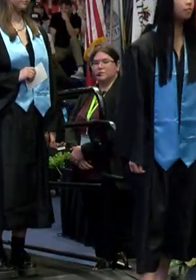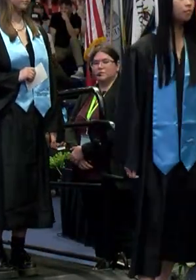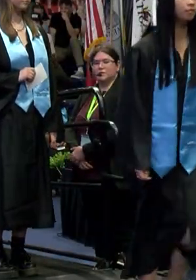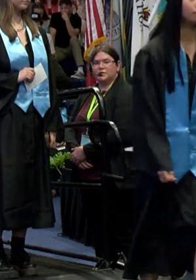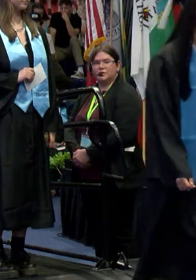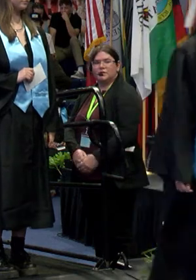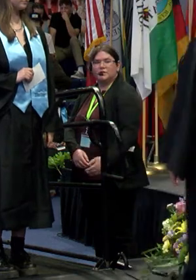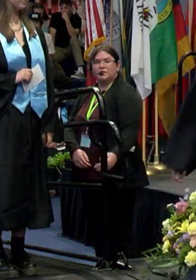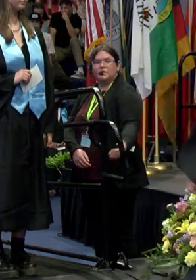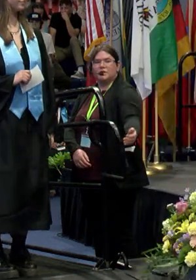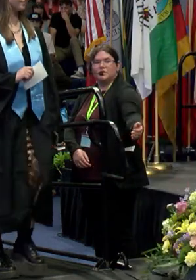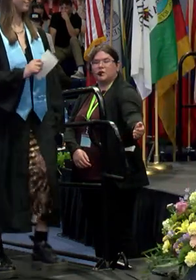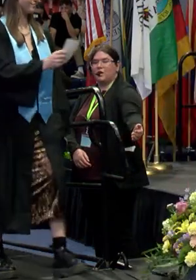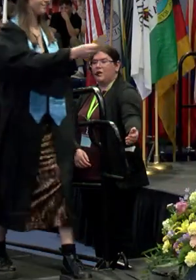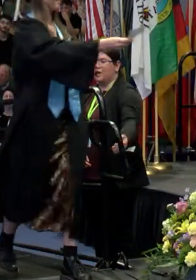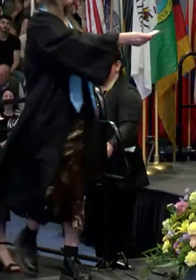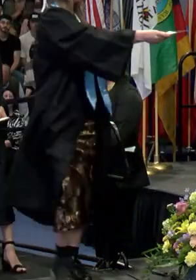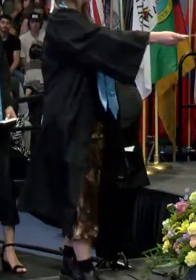Isabella Peterson.